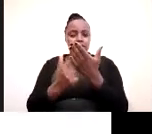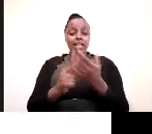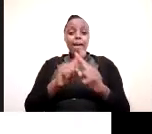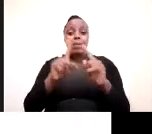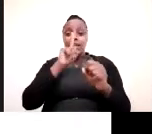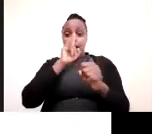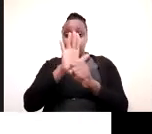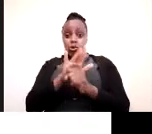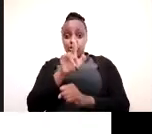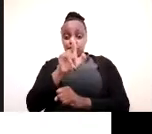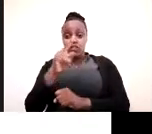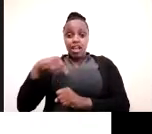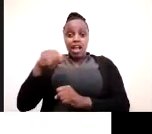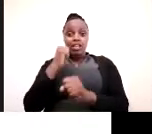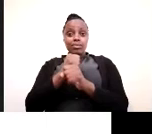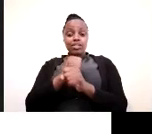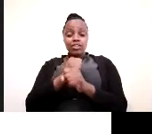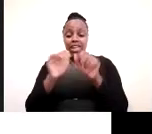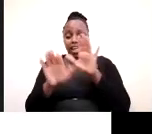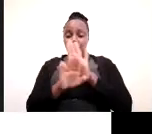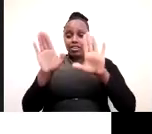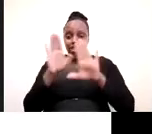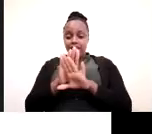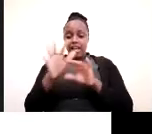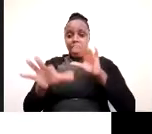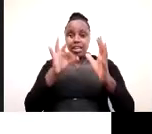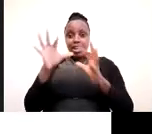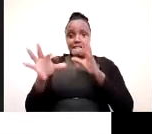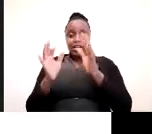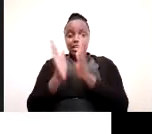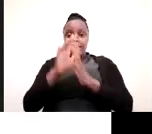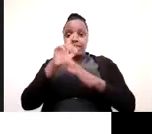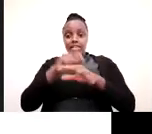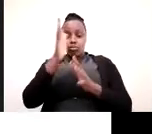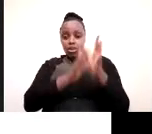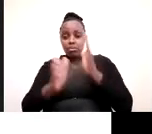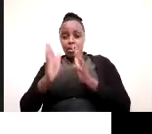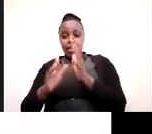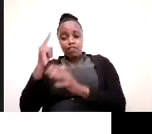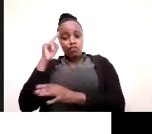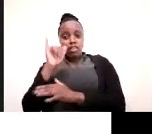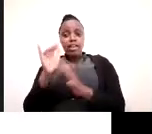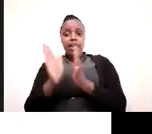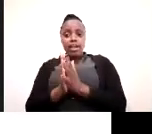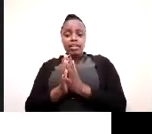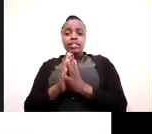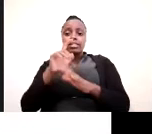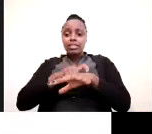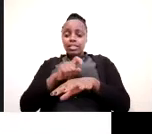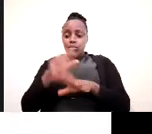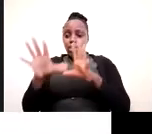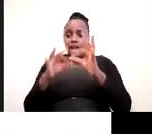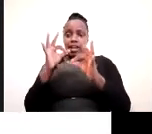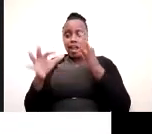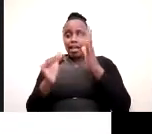that we did all the due analysis on that, and when we prepared the proposal and when we had an impact